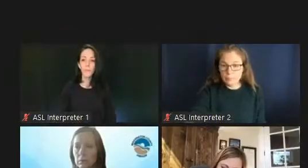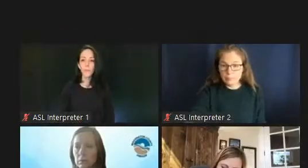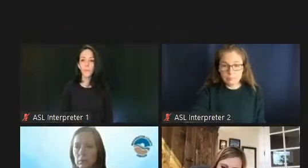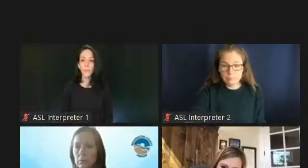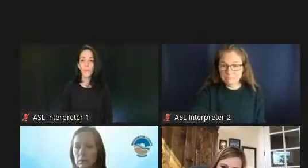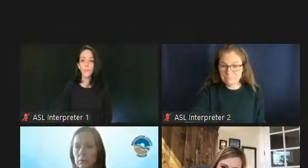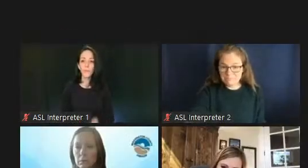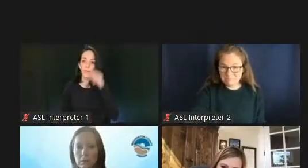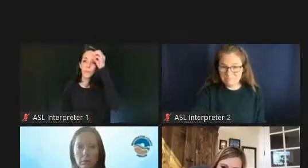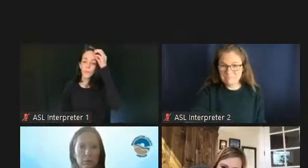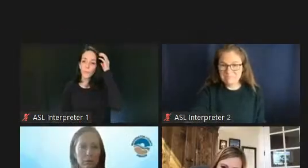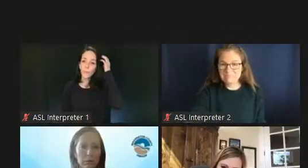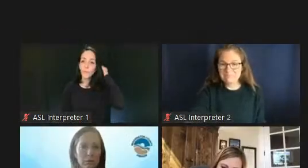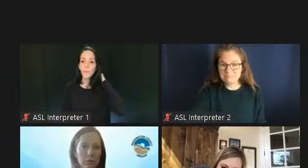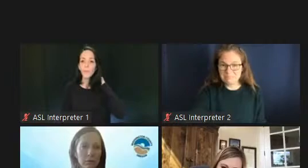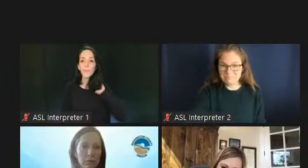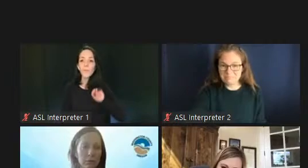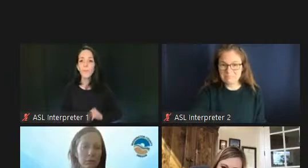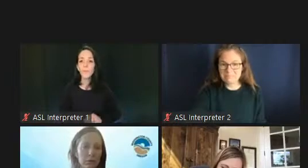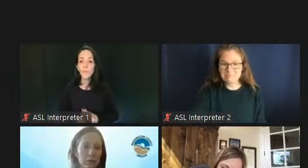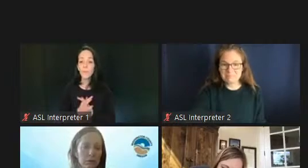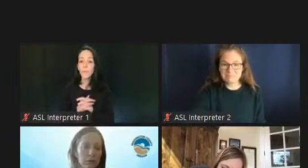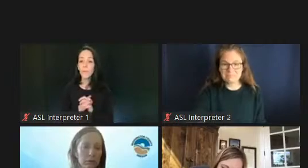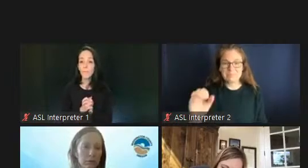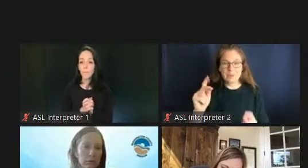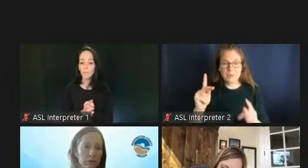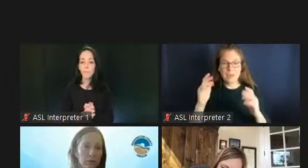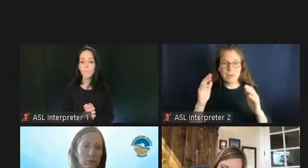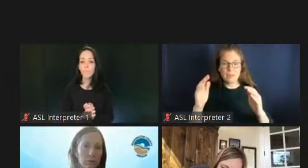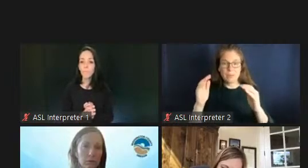Okay, well, let's move on to the next slide, please.